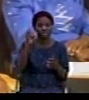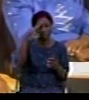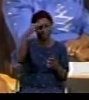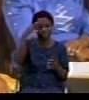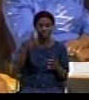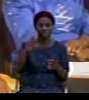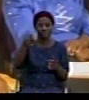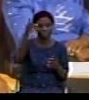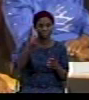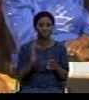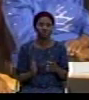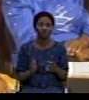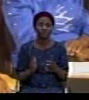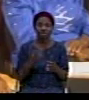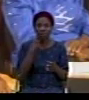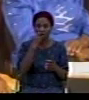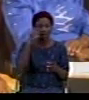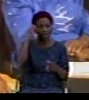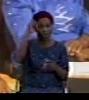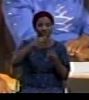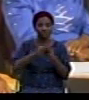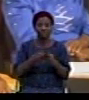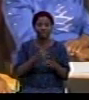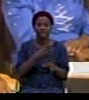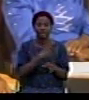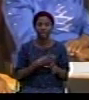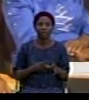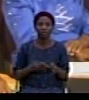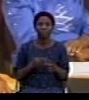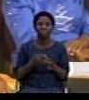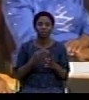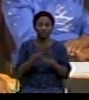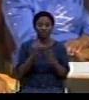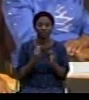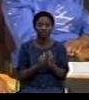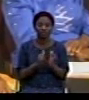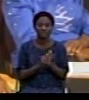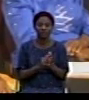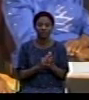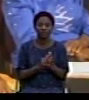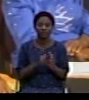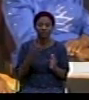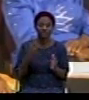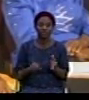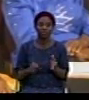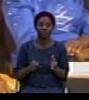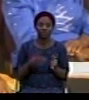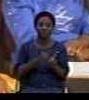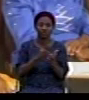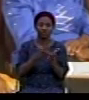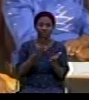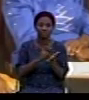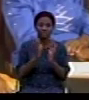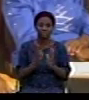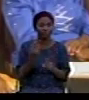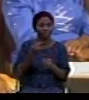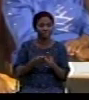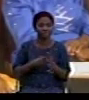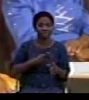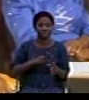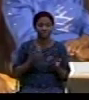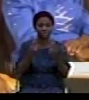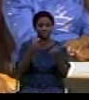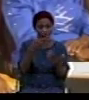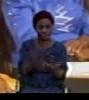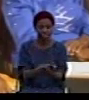then, the surgeon from Lagos arrived. And while there in the theater, when it was after it was opened